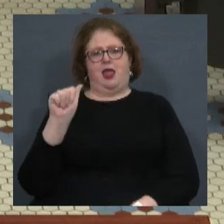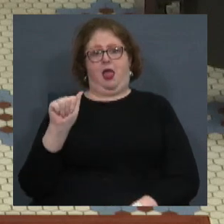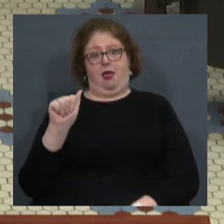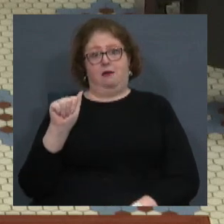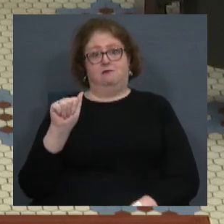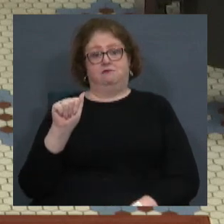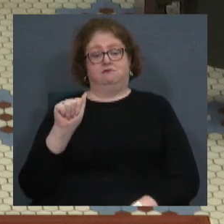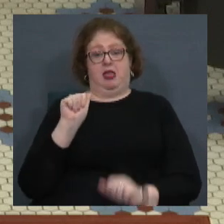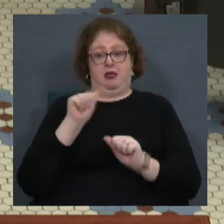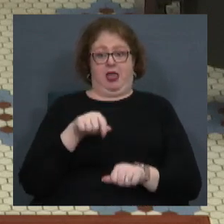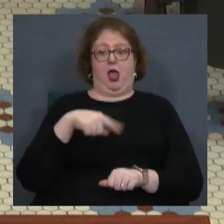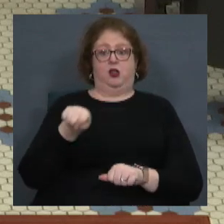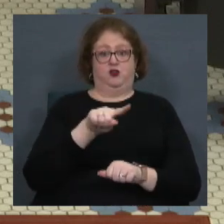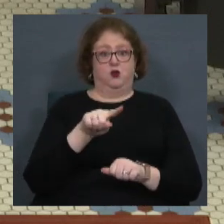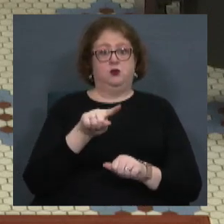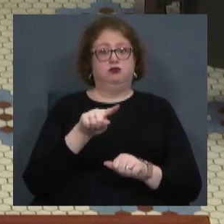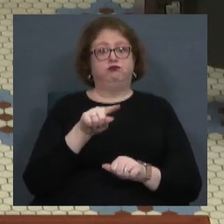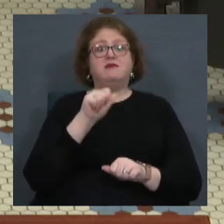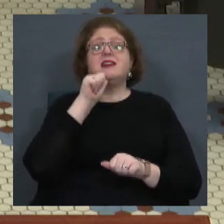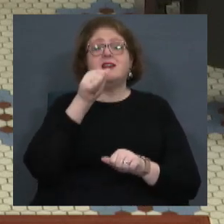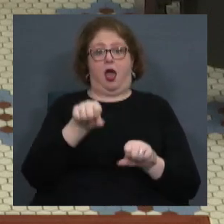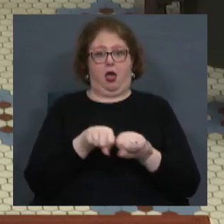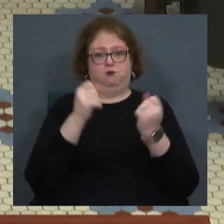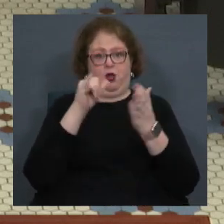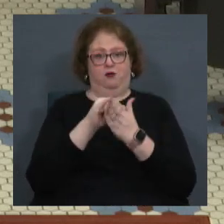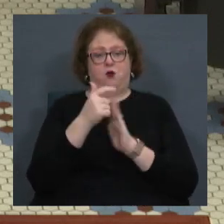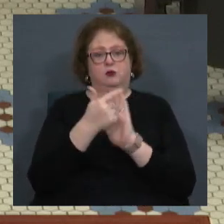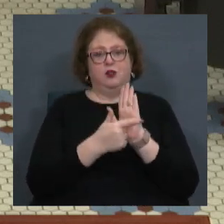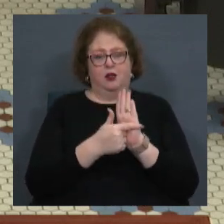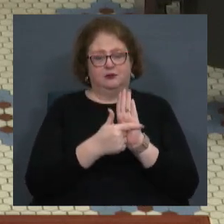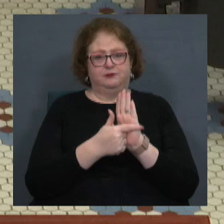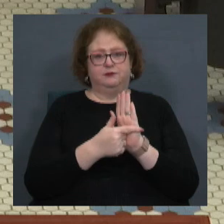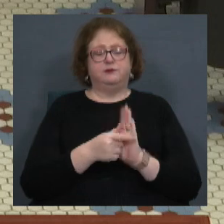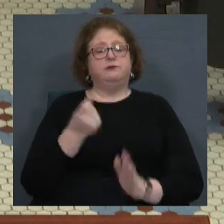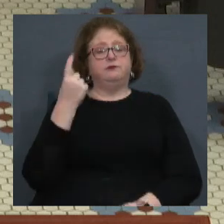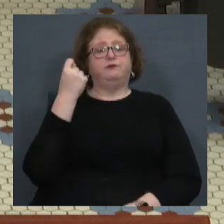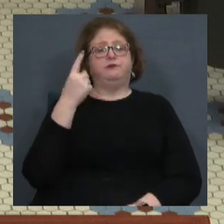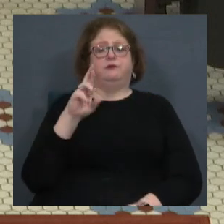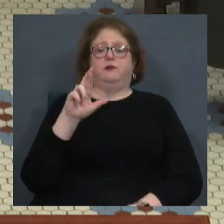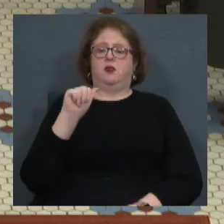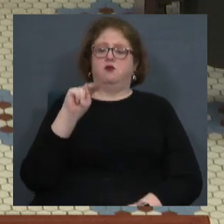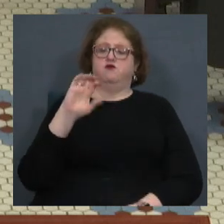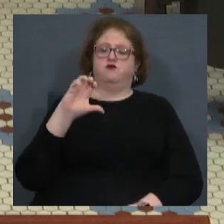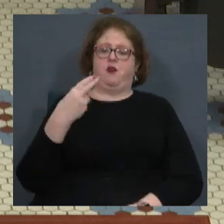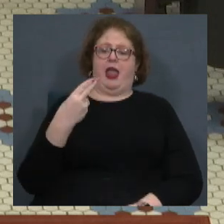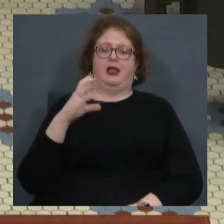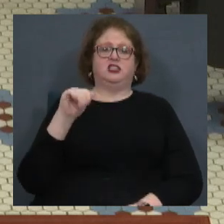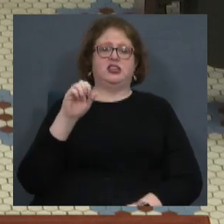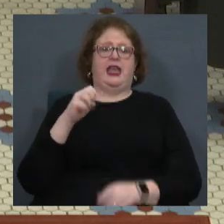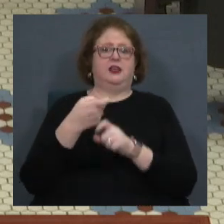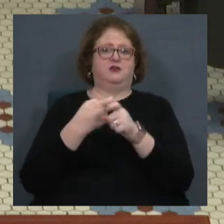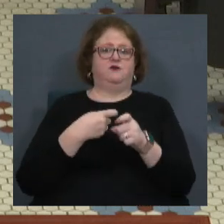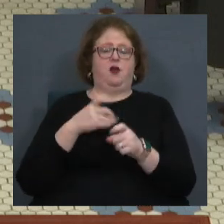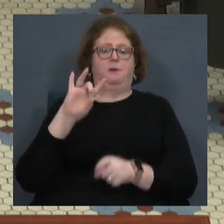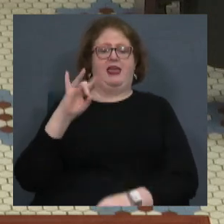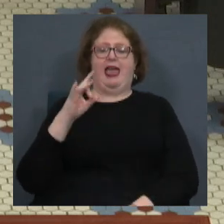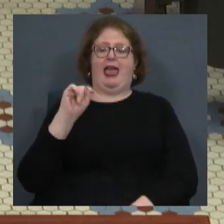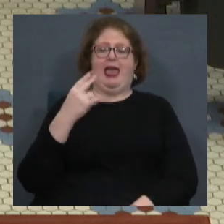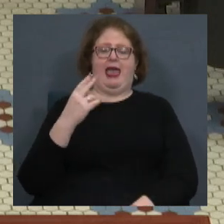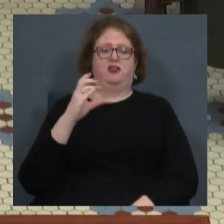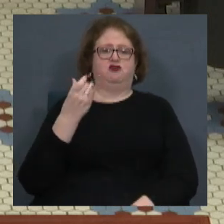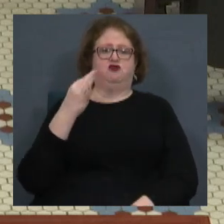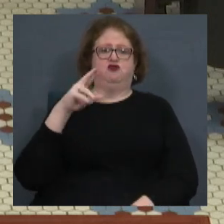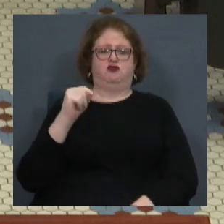Federal courts, and in particular the Kings Ranch case from the 8th Circuit, decided in